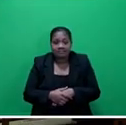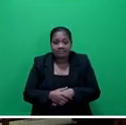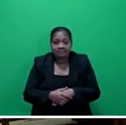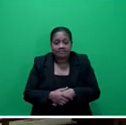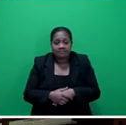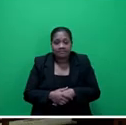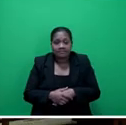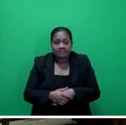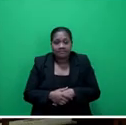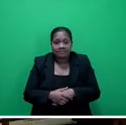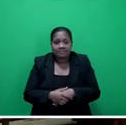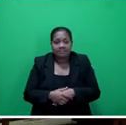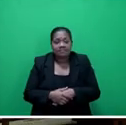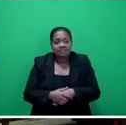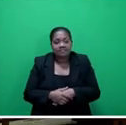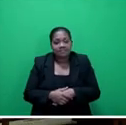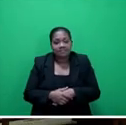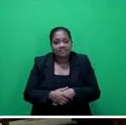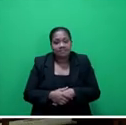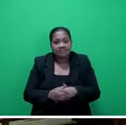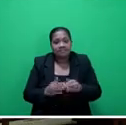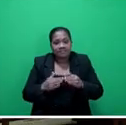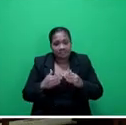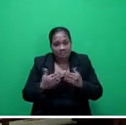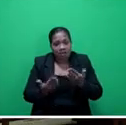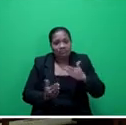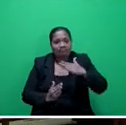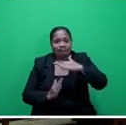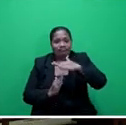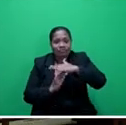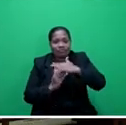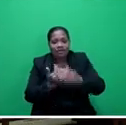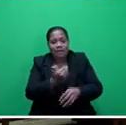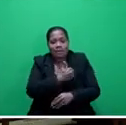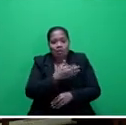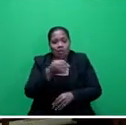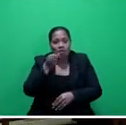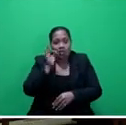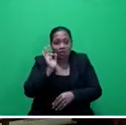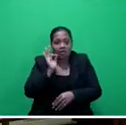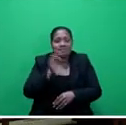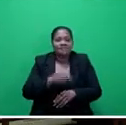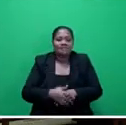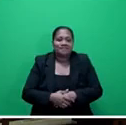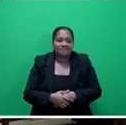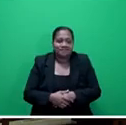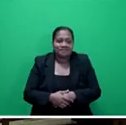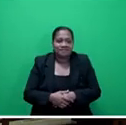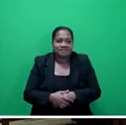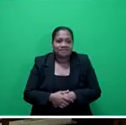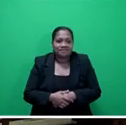we will take a break for morning tea, and